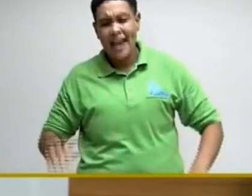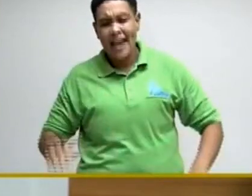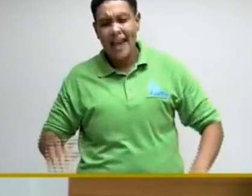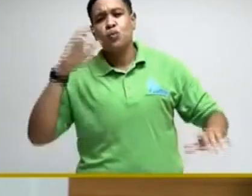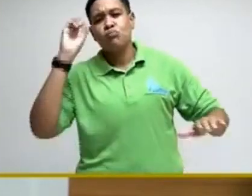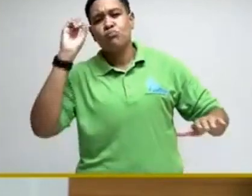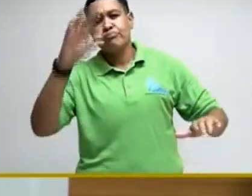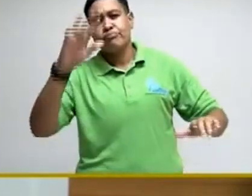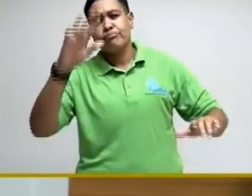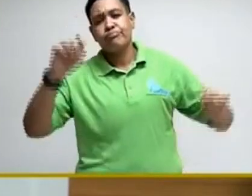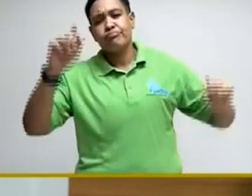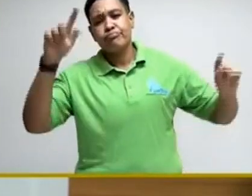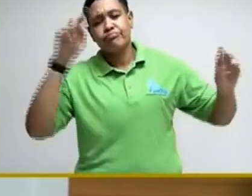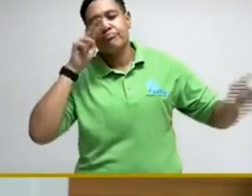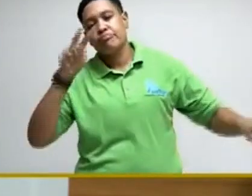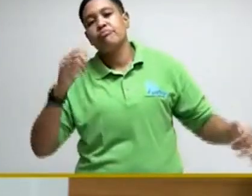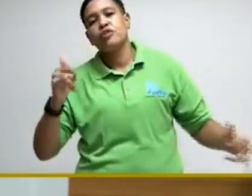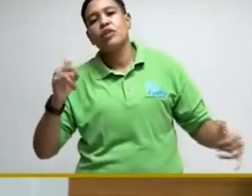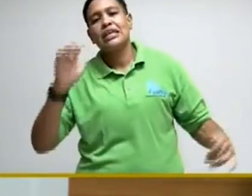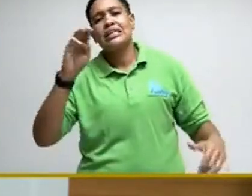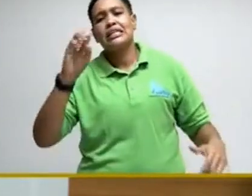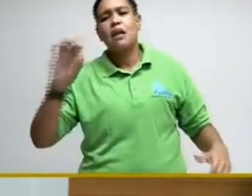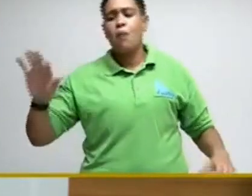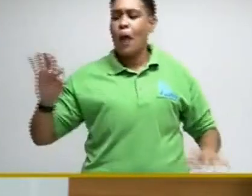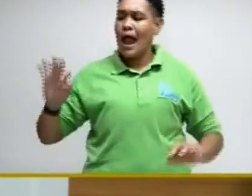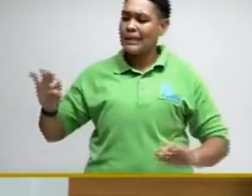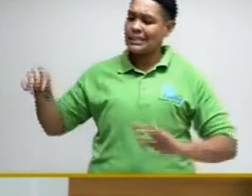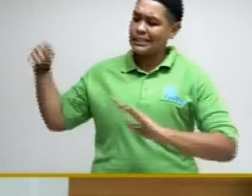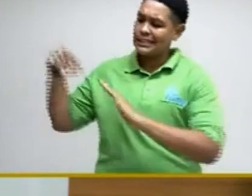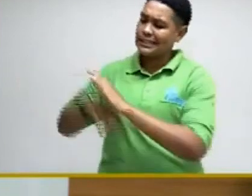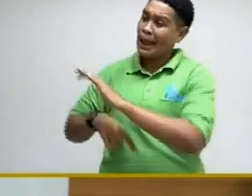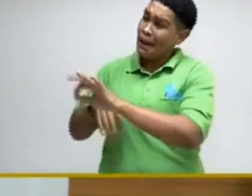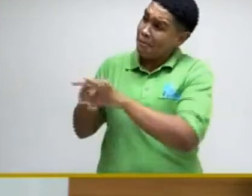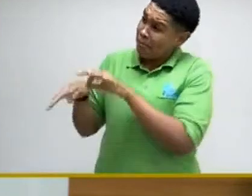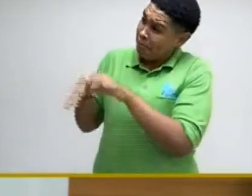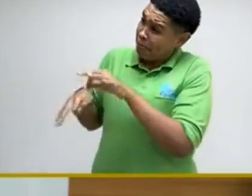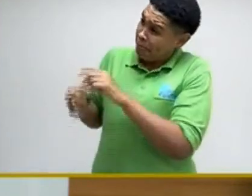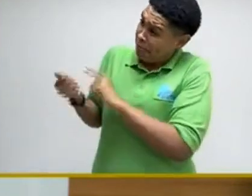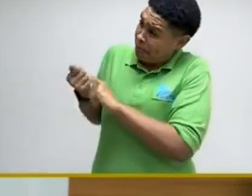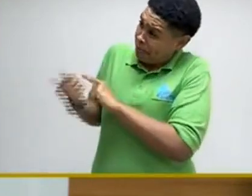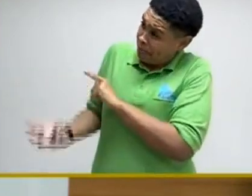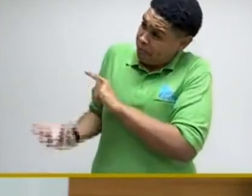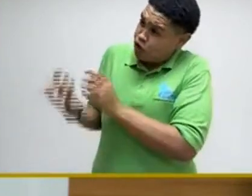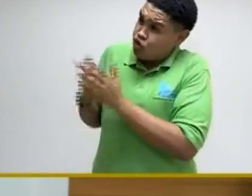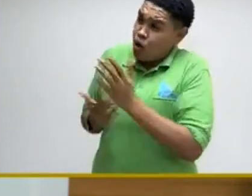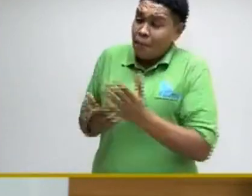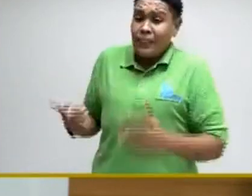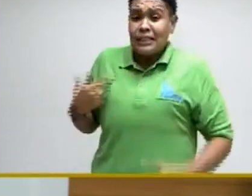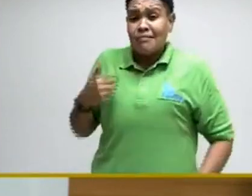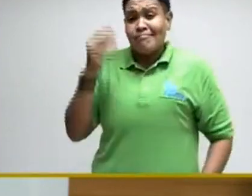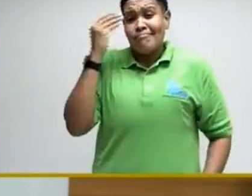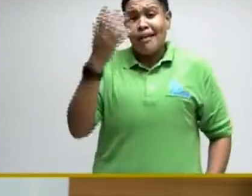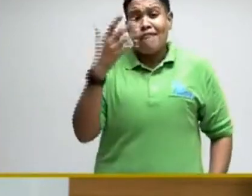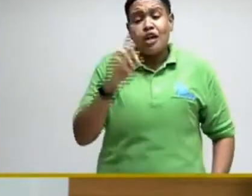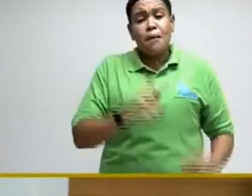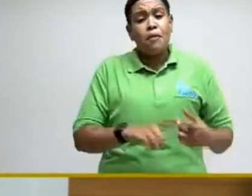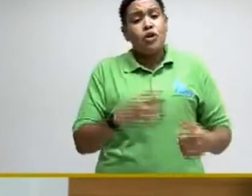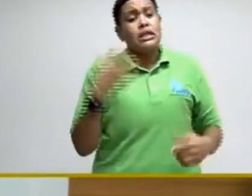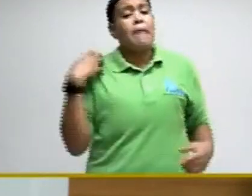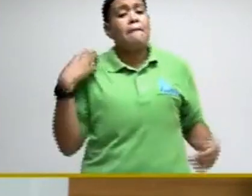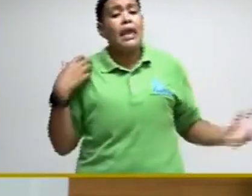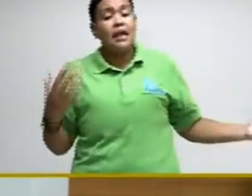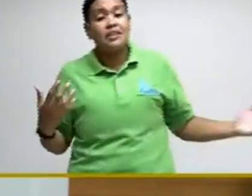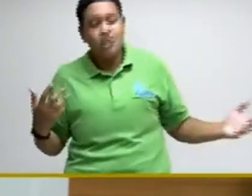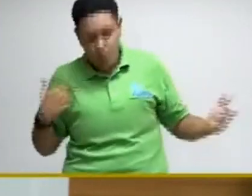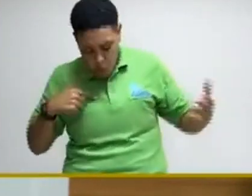The CMO's excellent and in-depth presentation, some of the things that I have said and the PS.